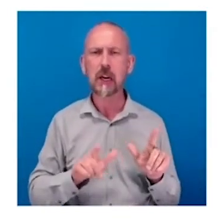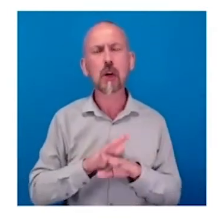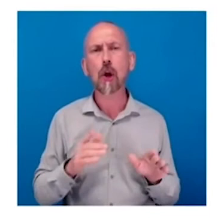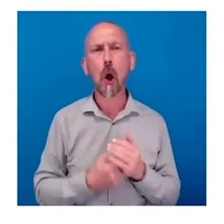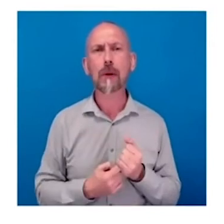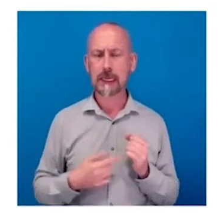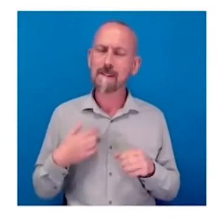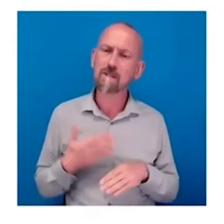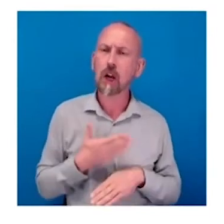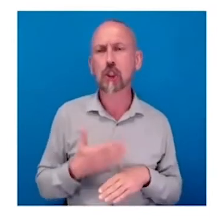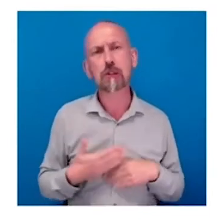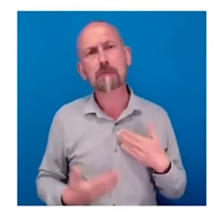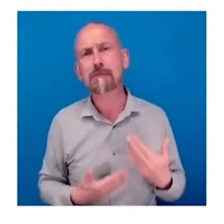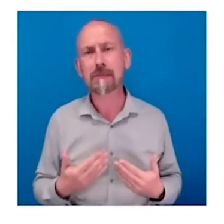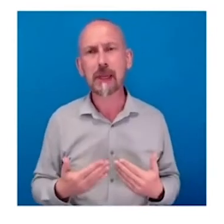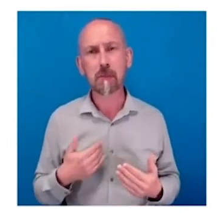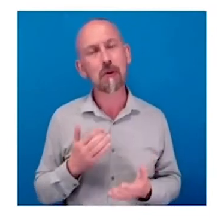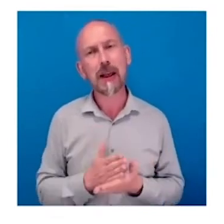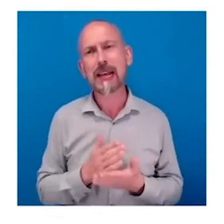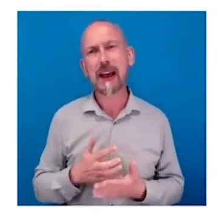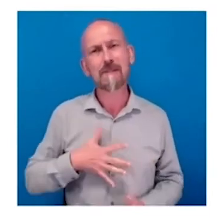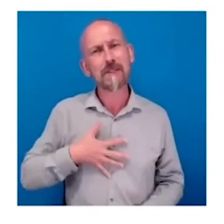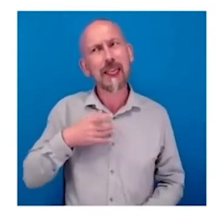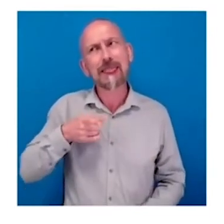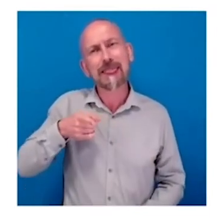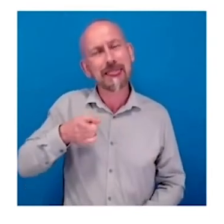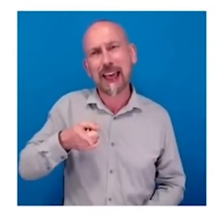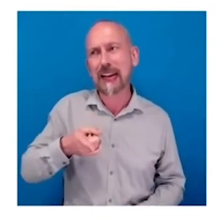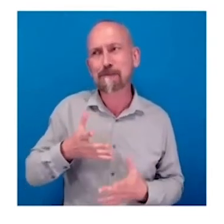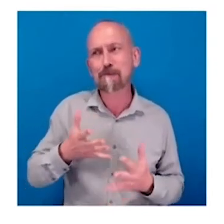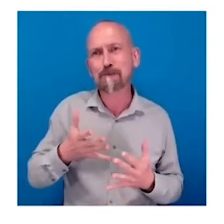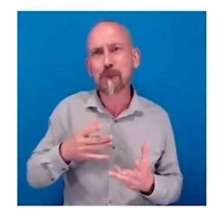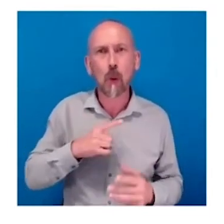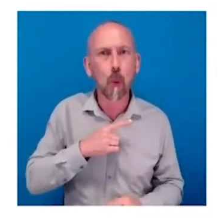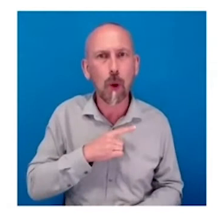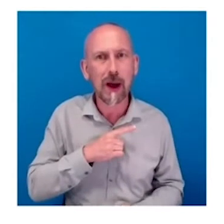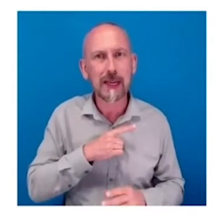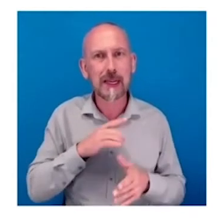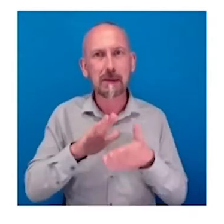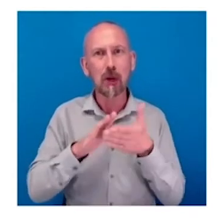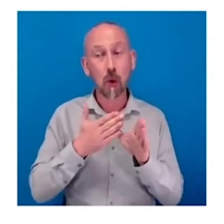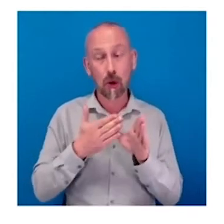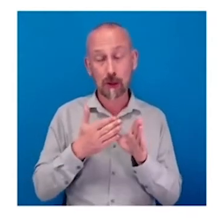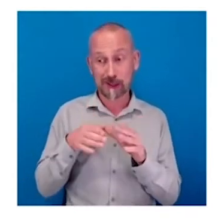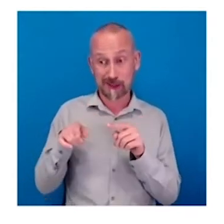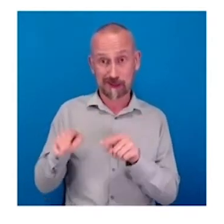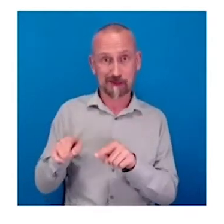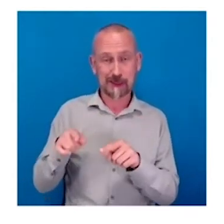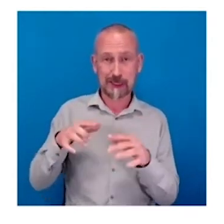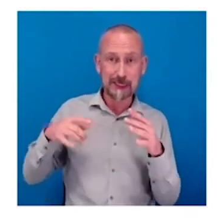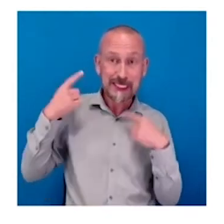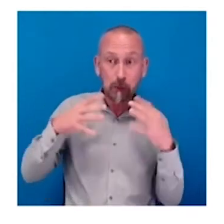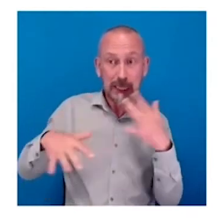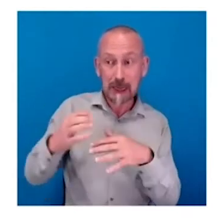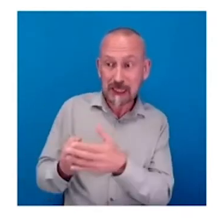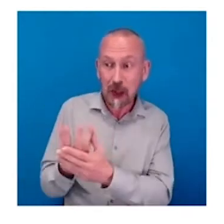I really think that is because that was developed by